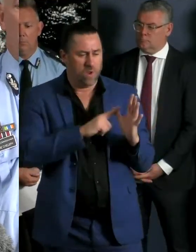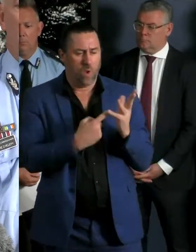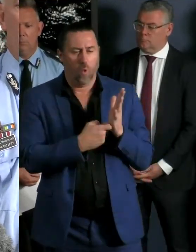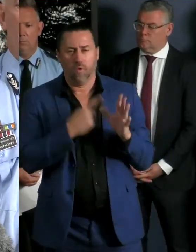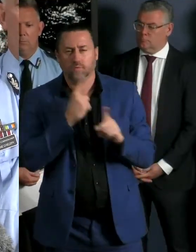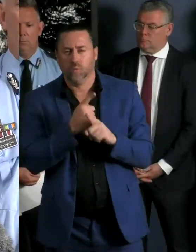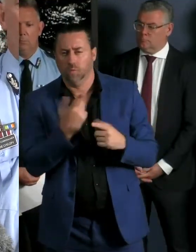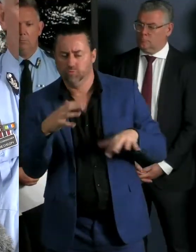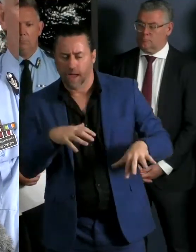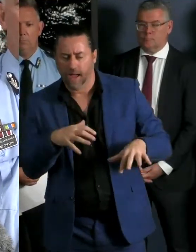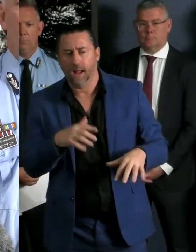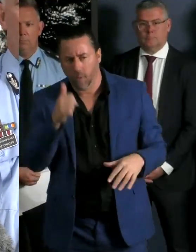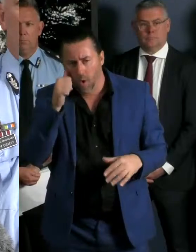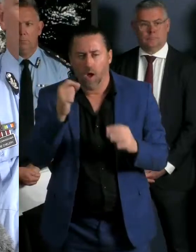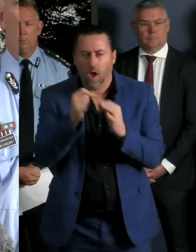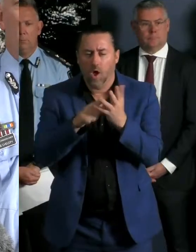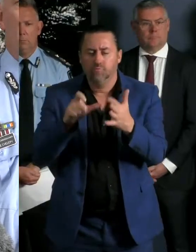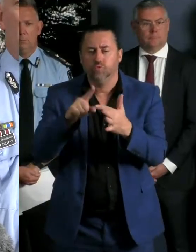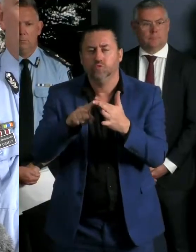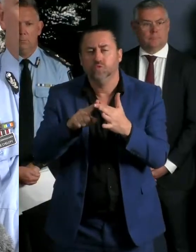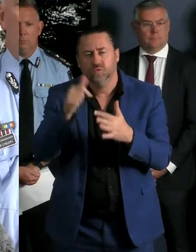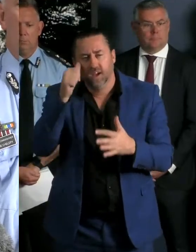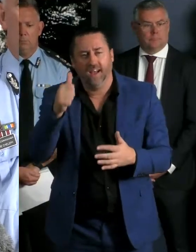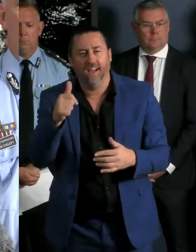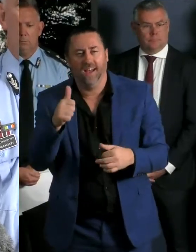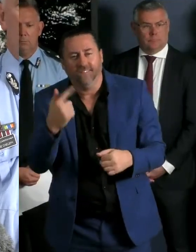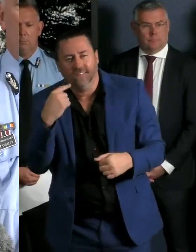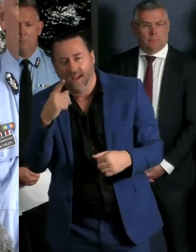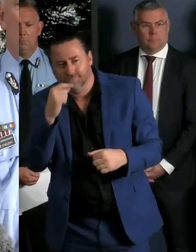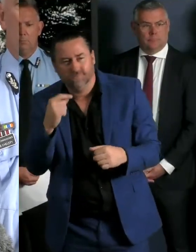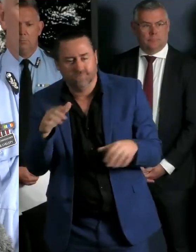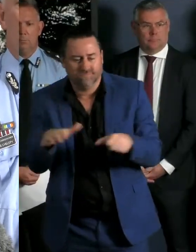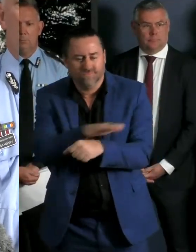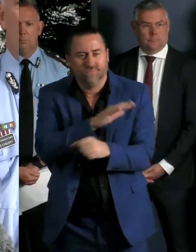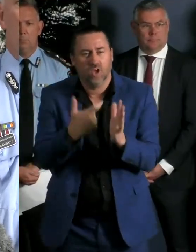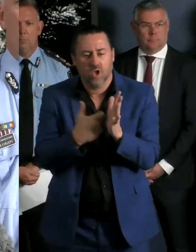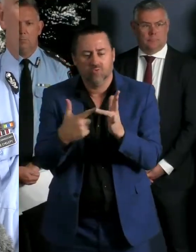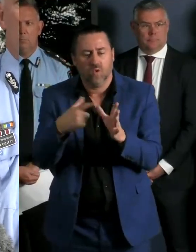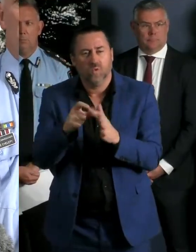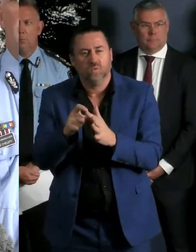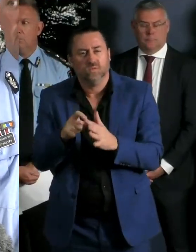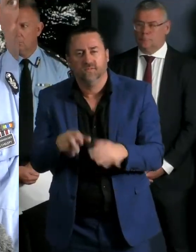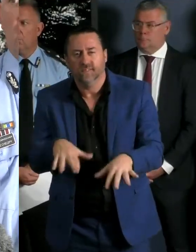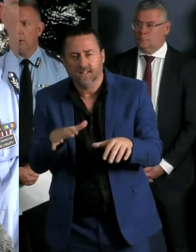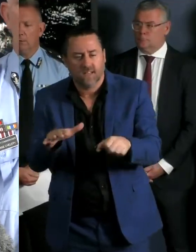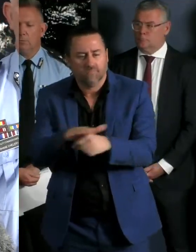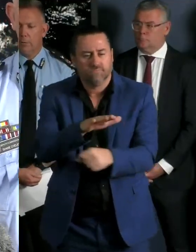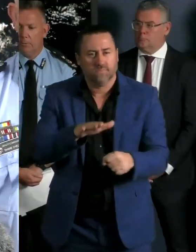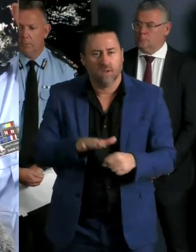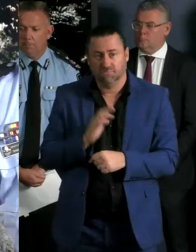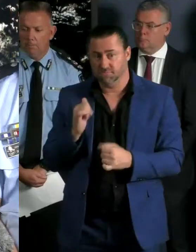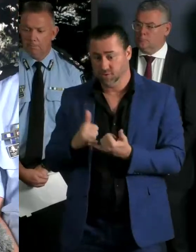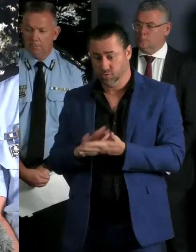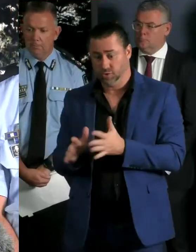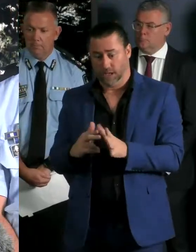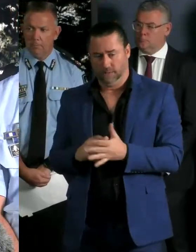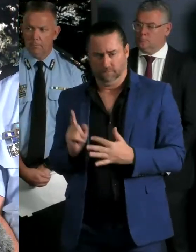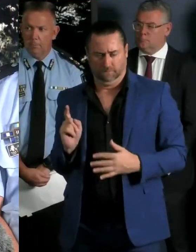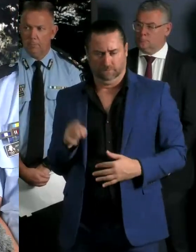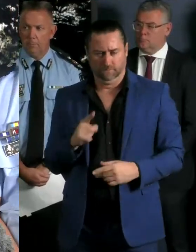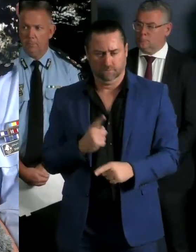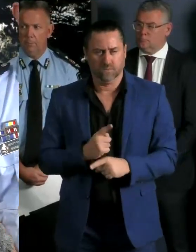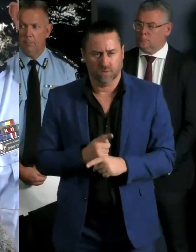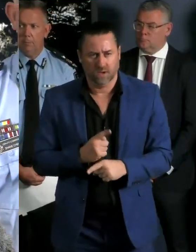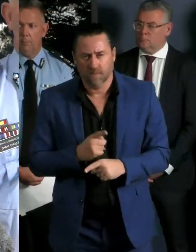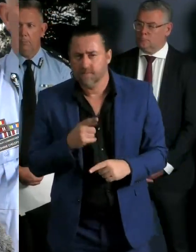But certainly we do expect after events that the flooding will be over the roads. Maybe Shane can speak a little bit more to